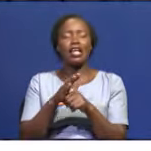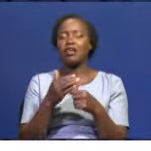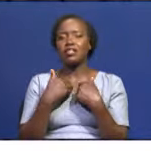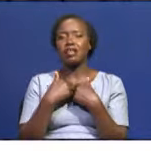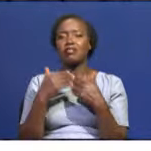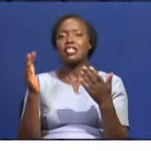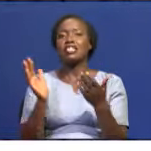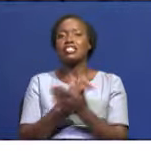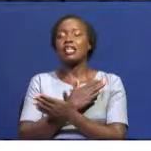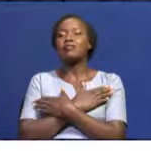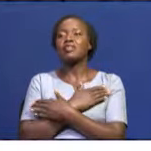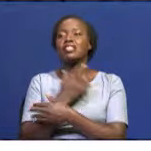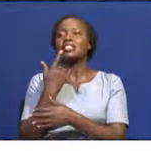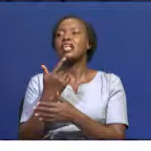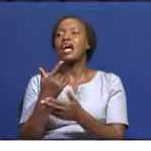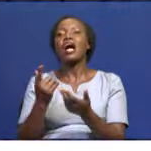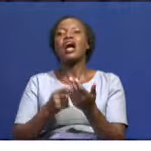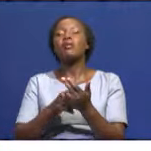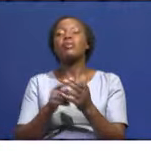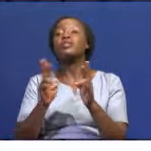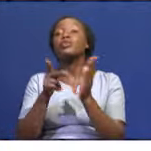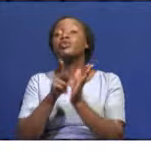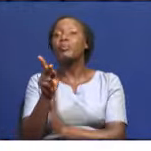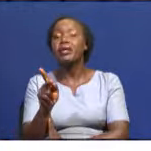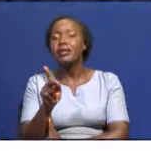Some friends told me, how much do you want to pay?